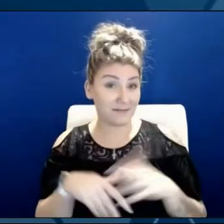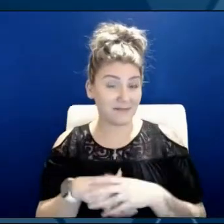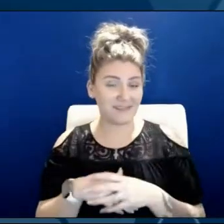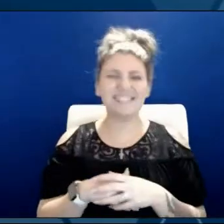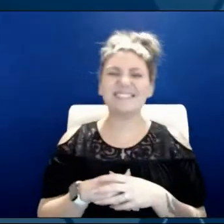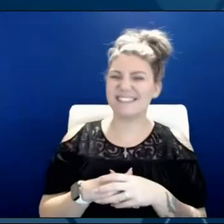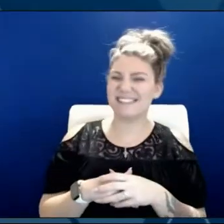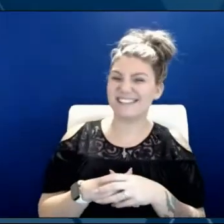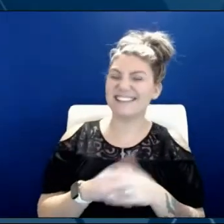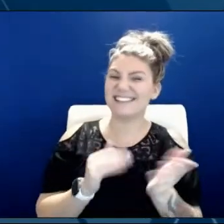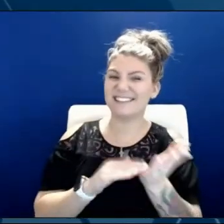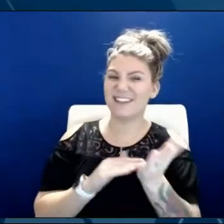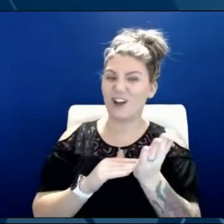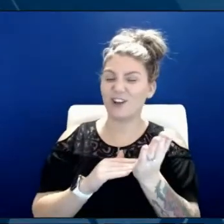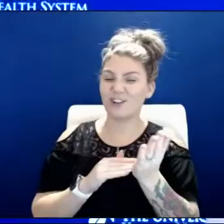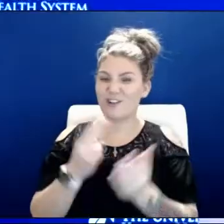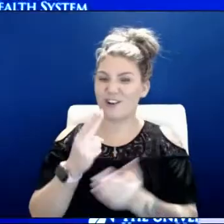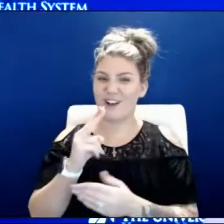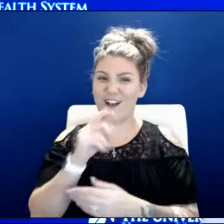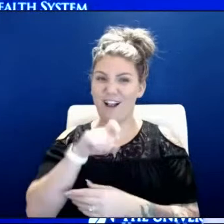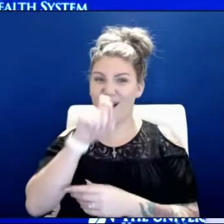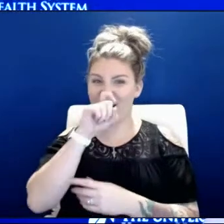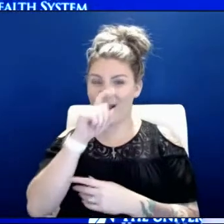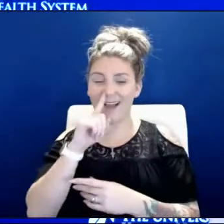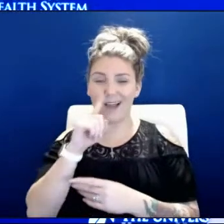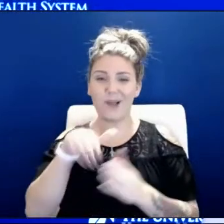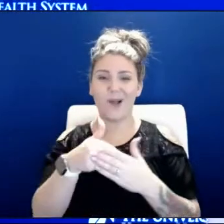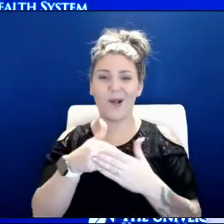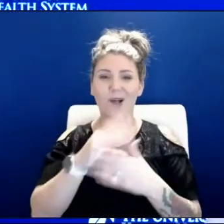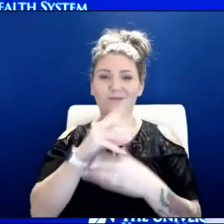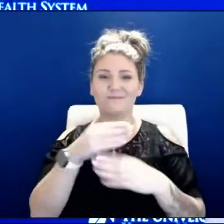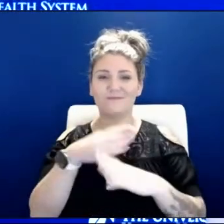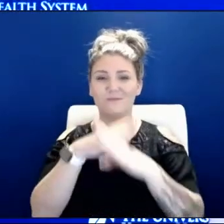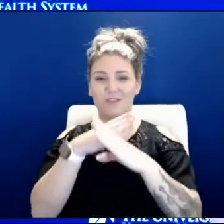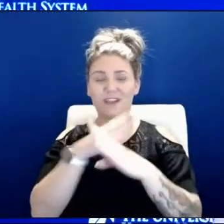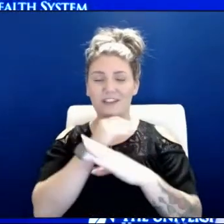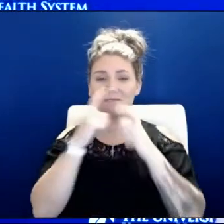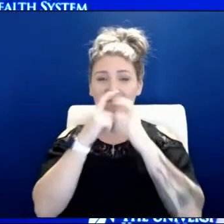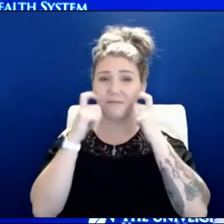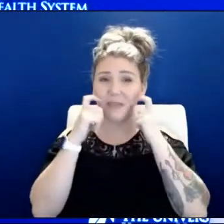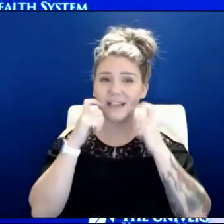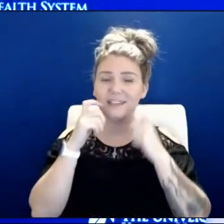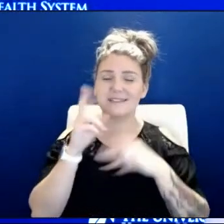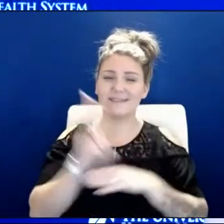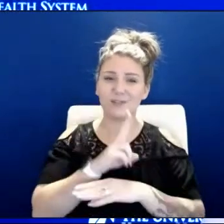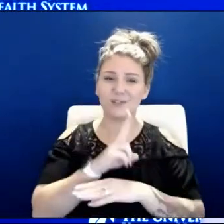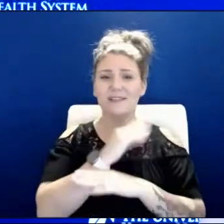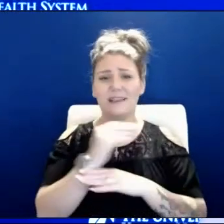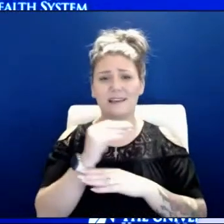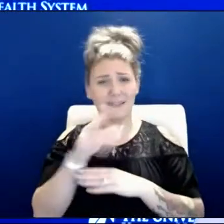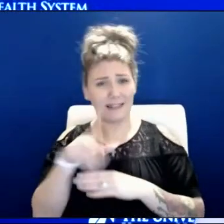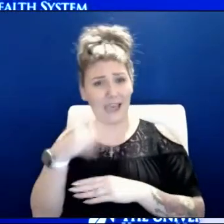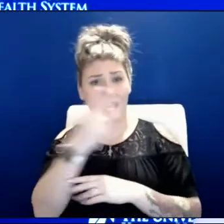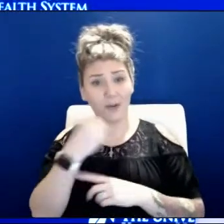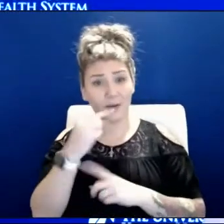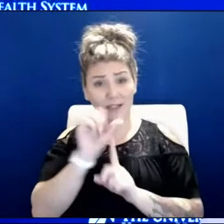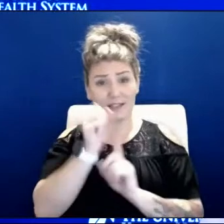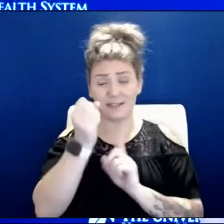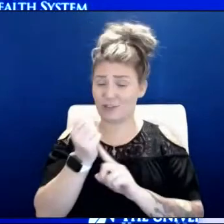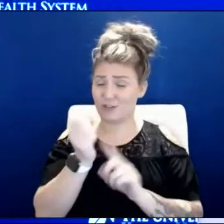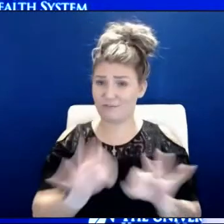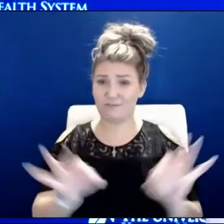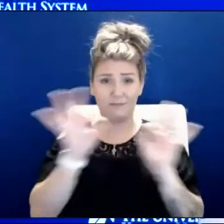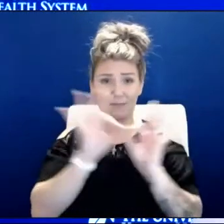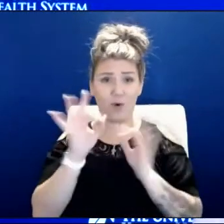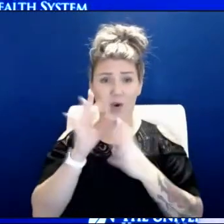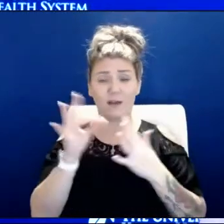Hawk. I think we're all into prevention. So obviously mask wearing in those high-risk situations is still a viable option. And if you don't feel safe, please do